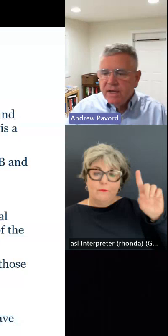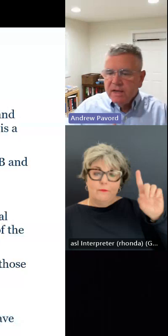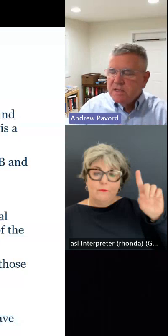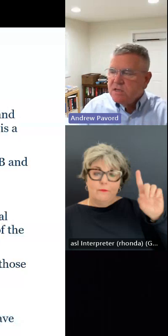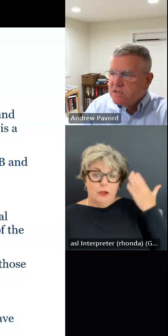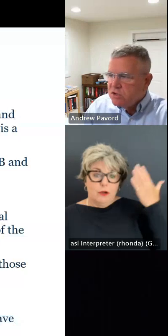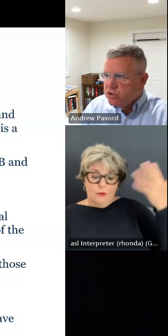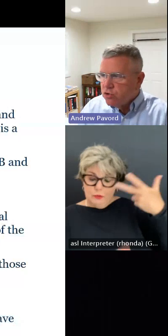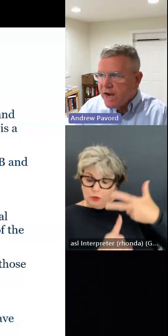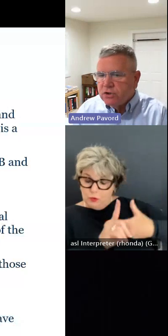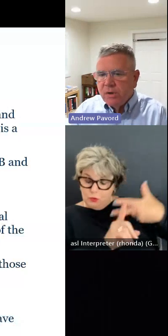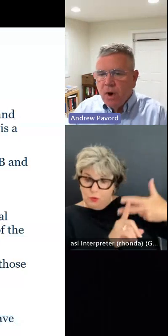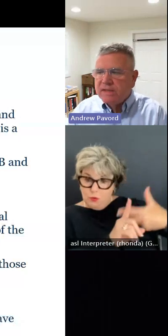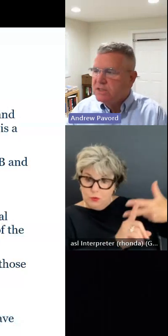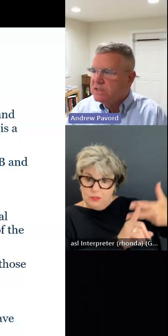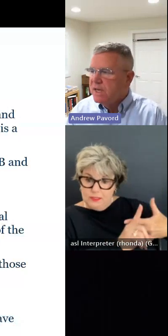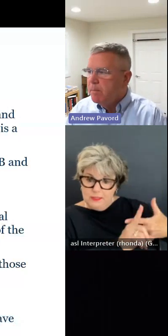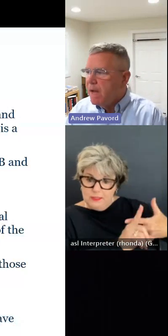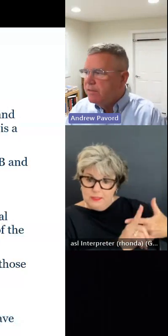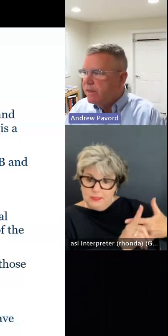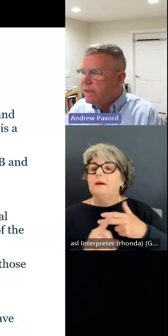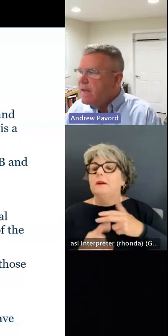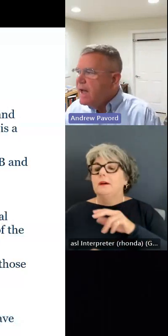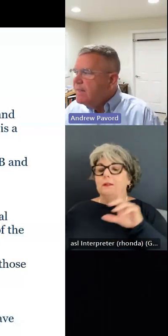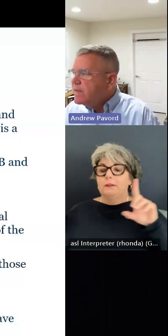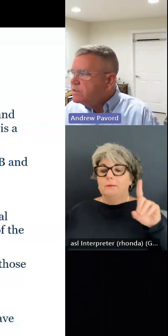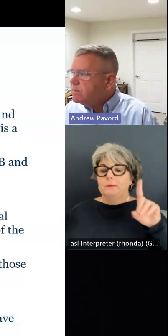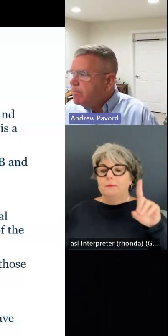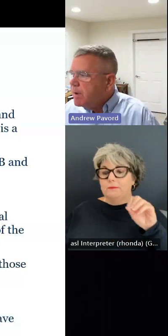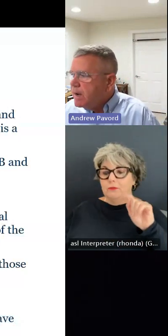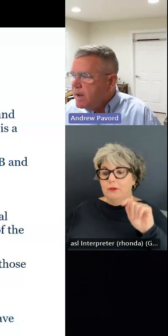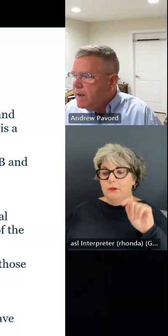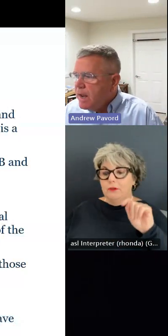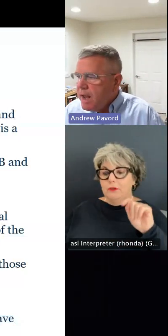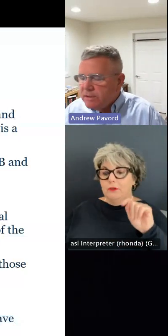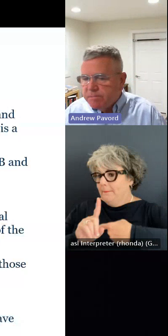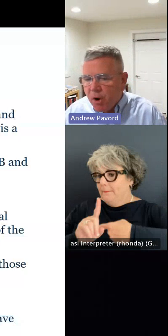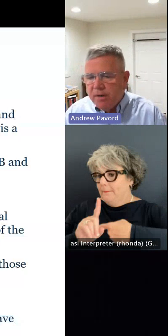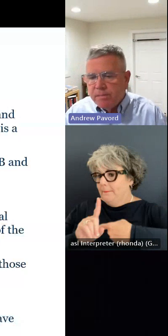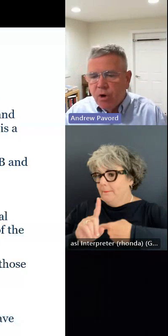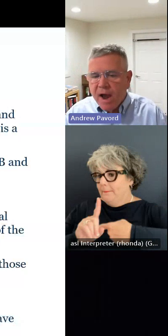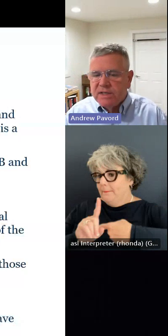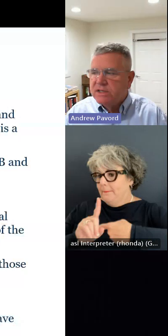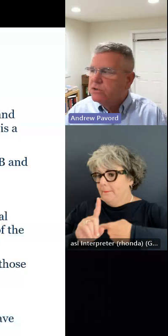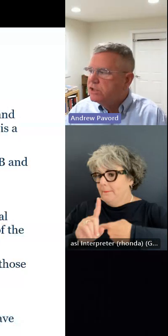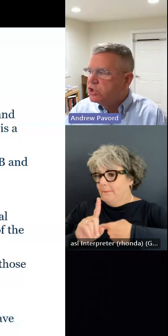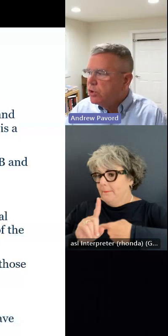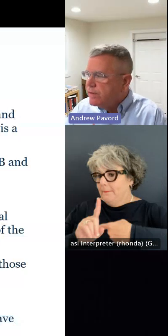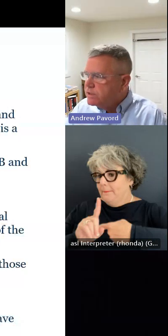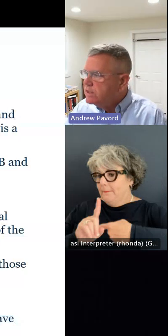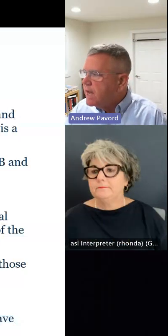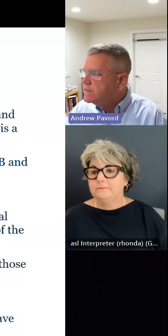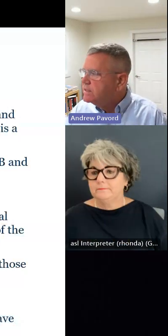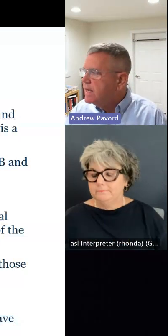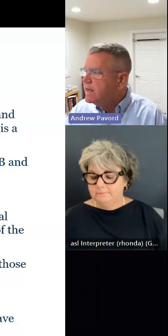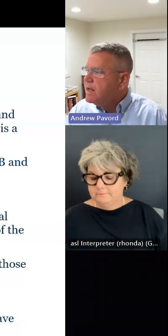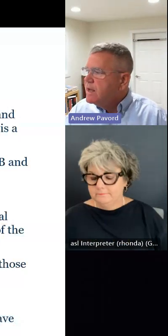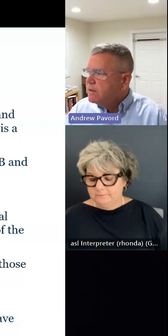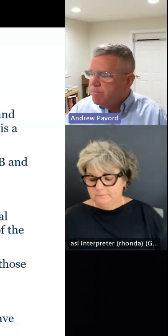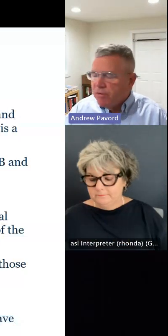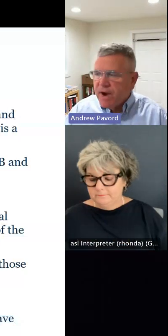quarterly, Treasury wants to see it monthly. And this is part of the process to ensure that